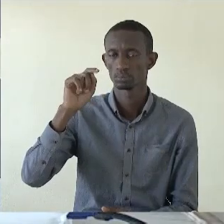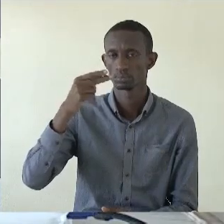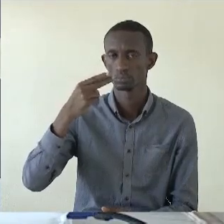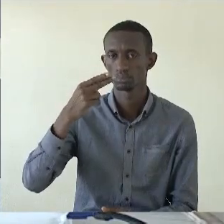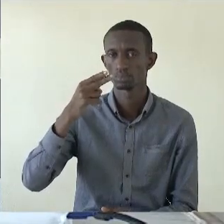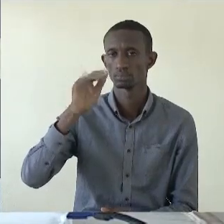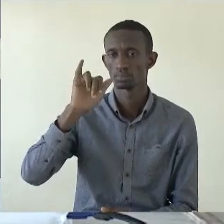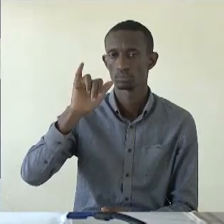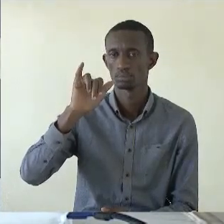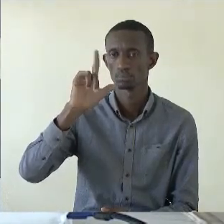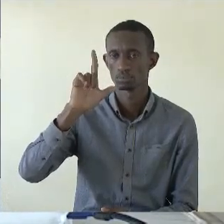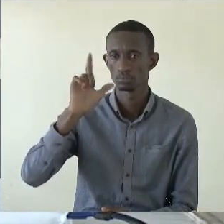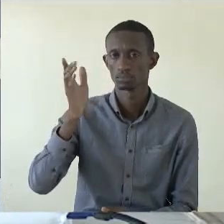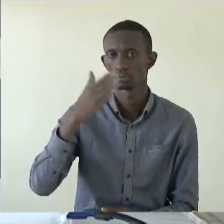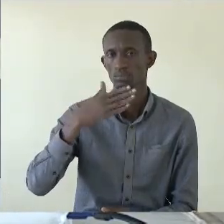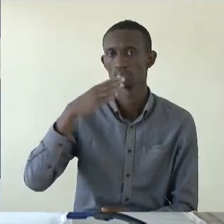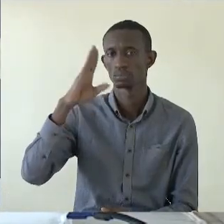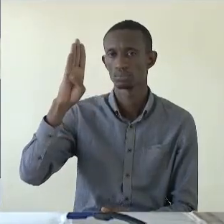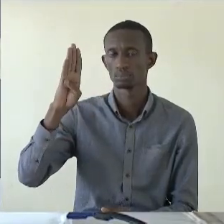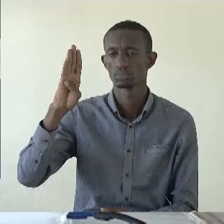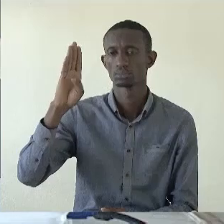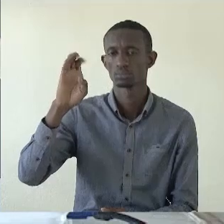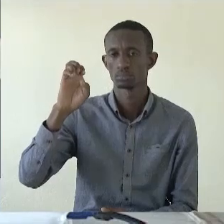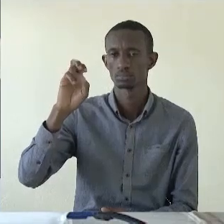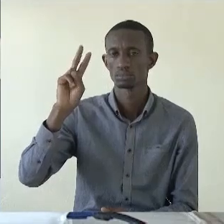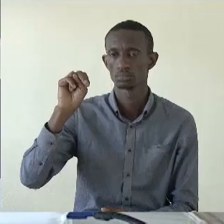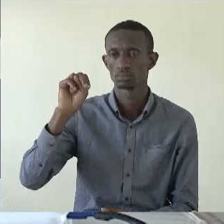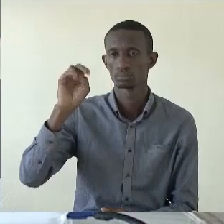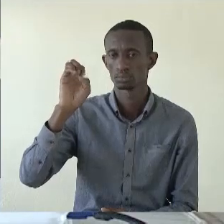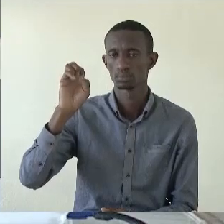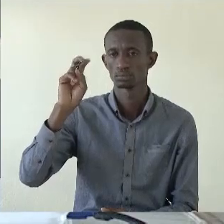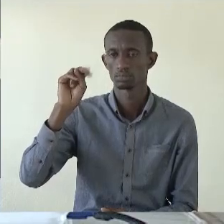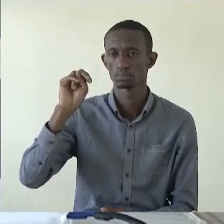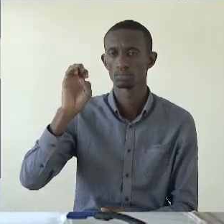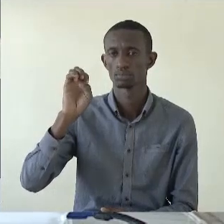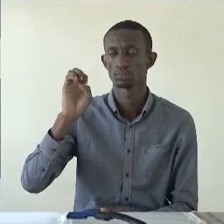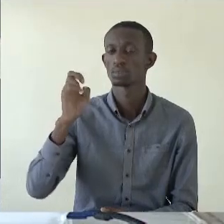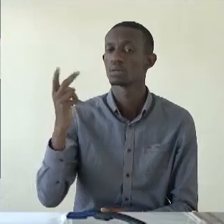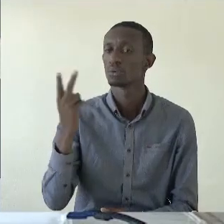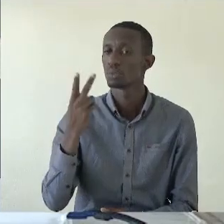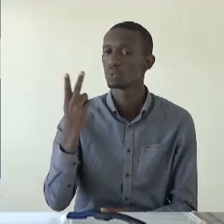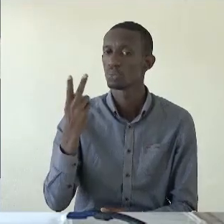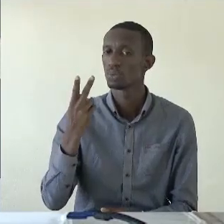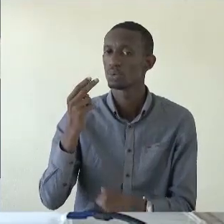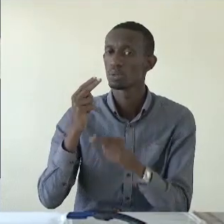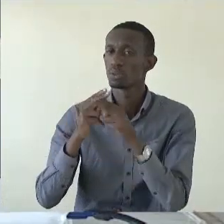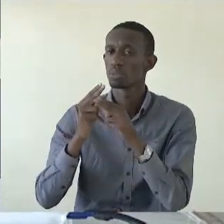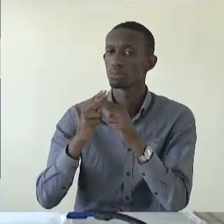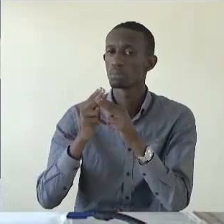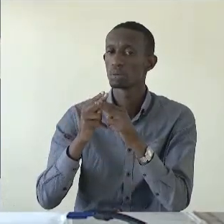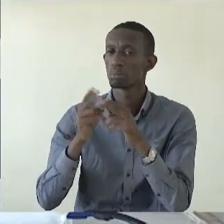4-bromomethyl benzene. So both names are accepted. the common name, and